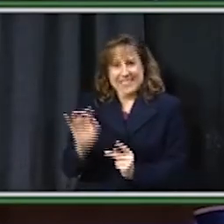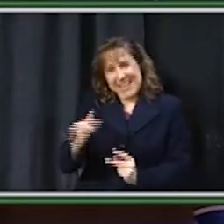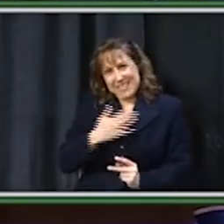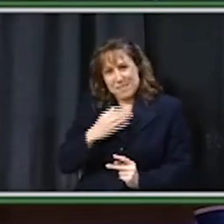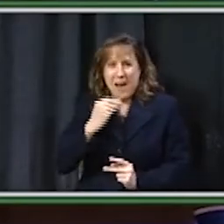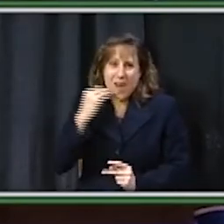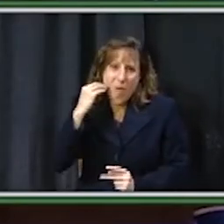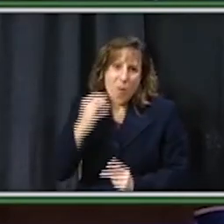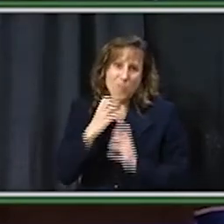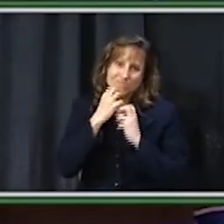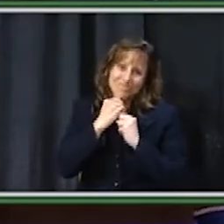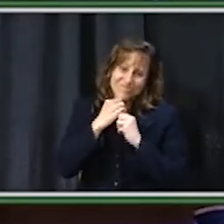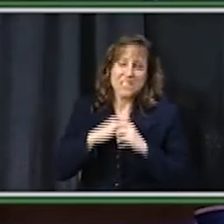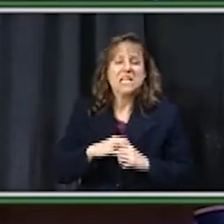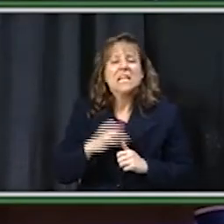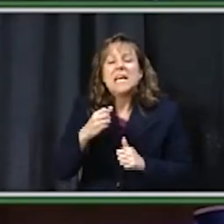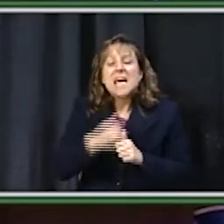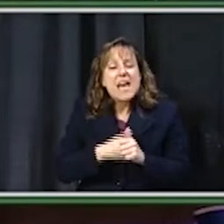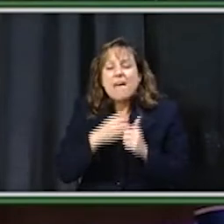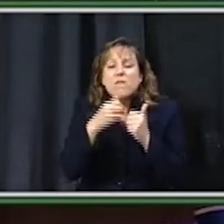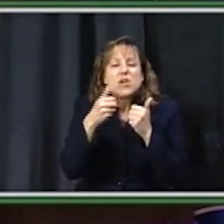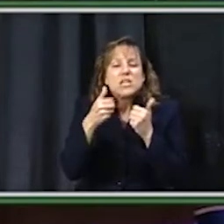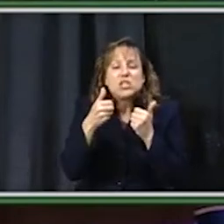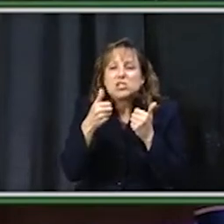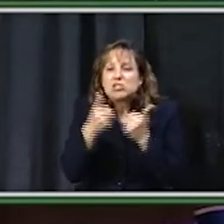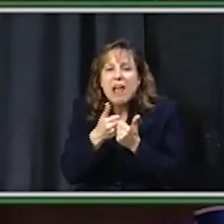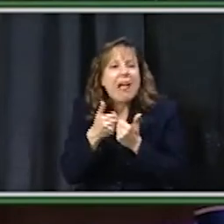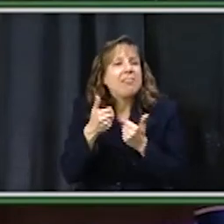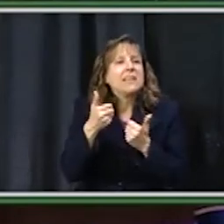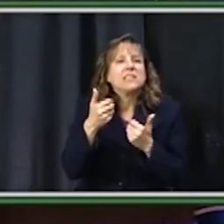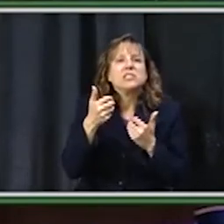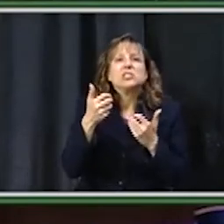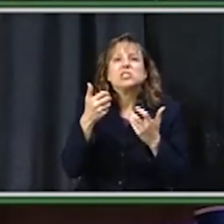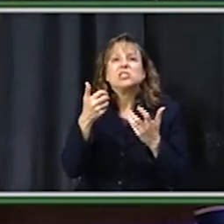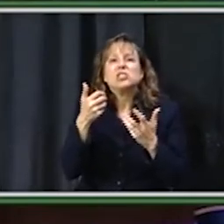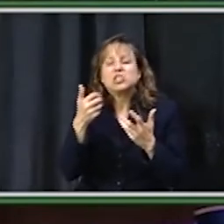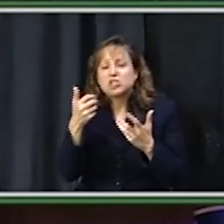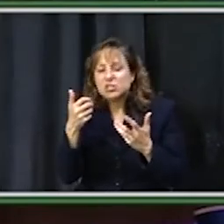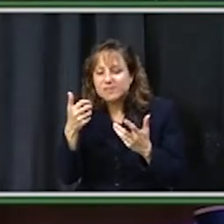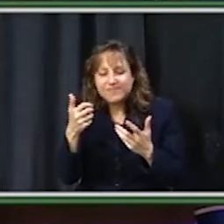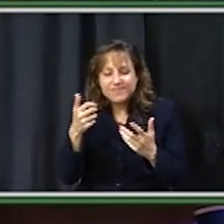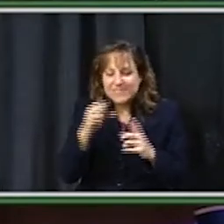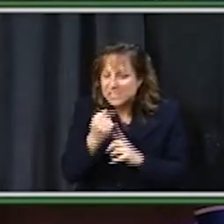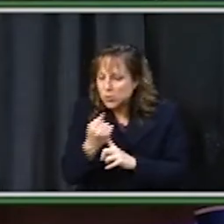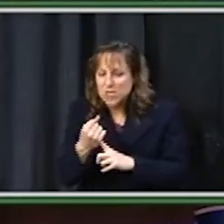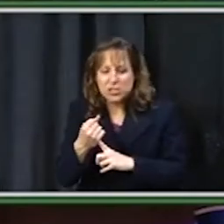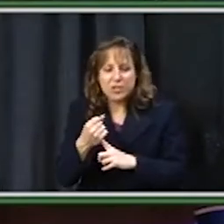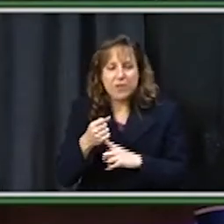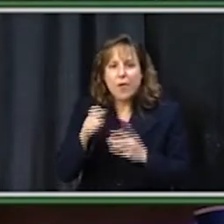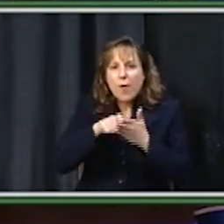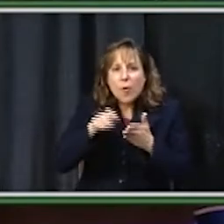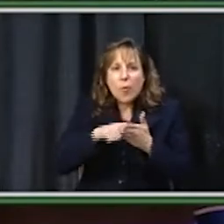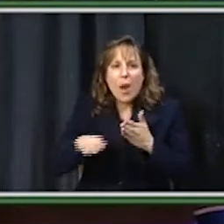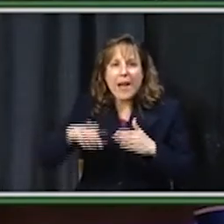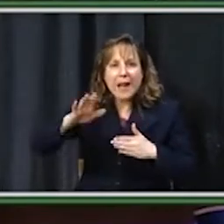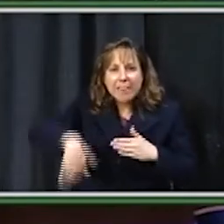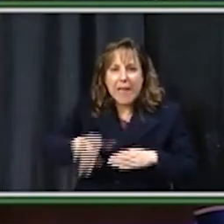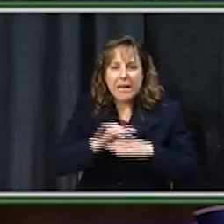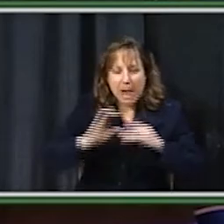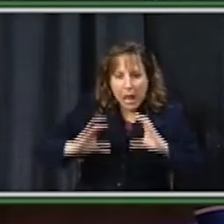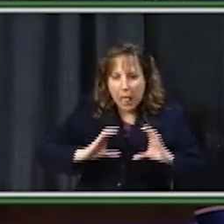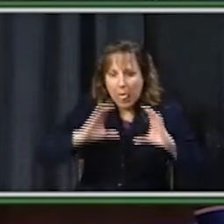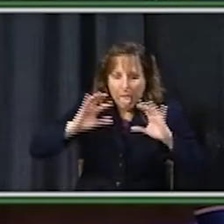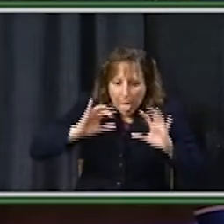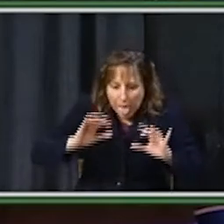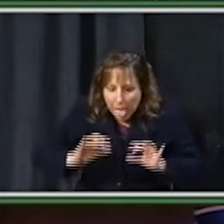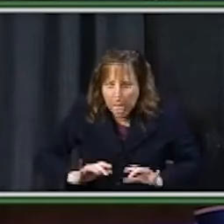home. Every challenging instance, every hour of writing essays late at night in the union, every club meeting with